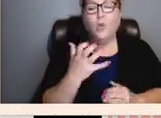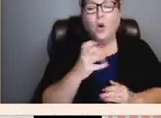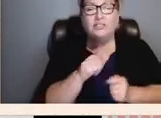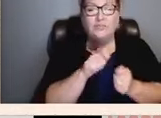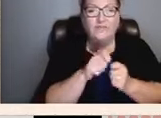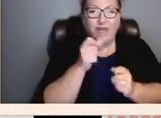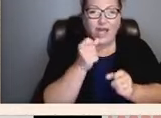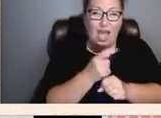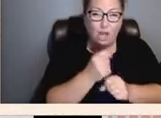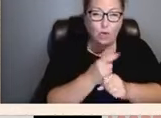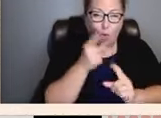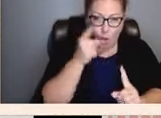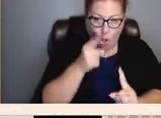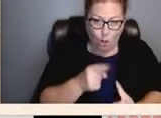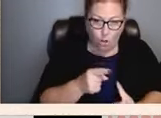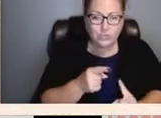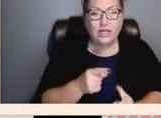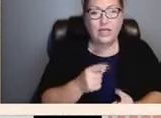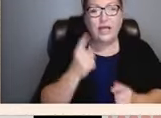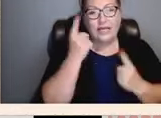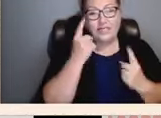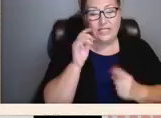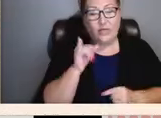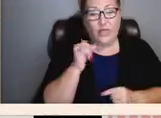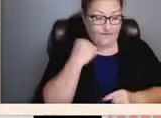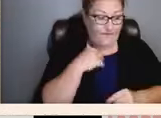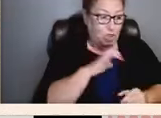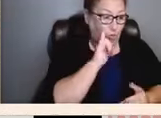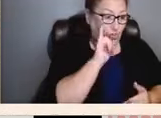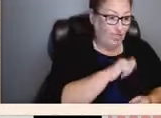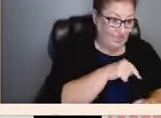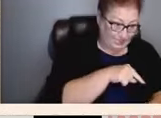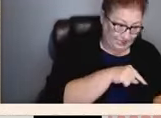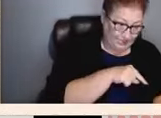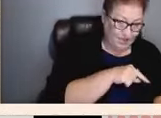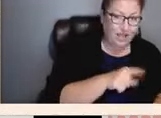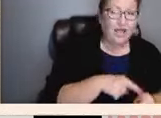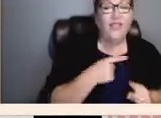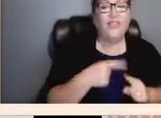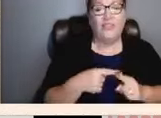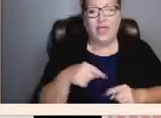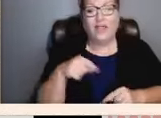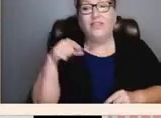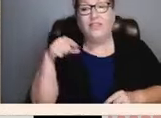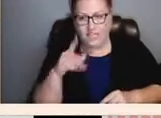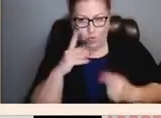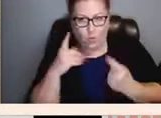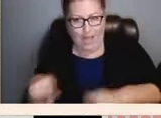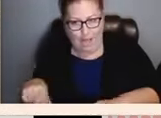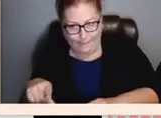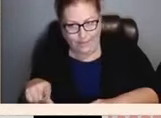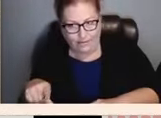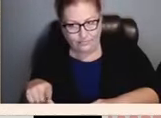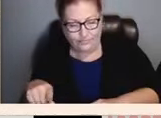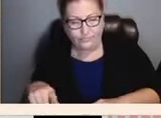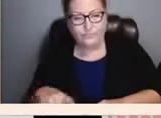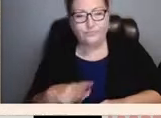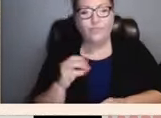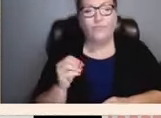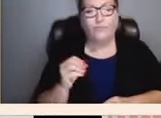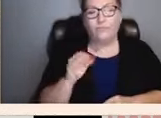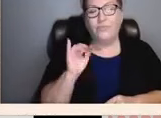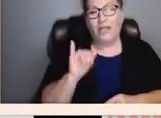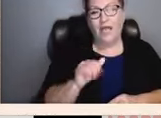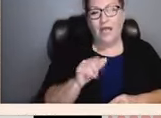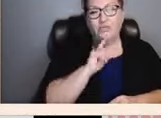theory of action. If I do this, then this will happen. And that's very